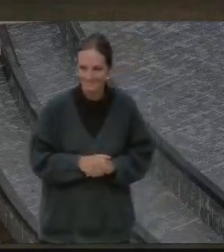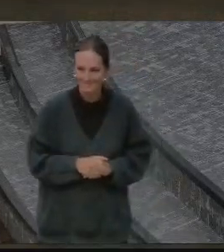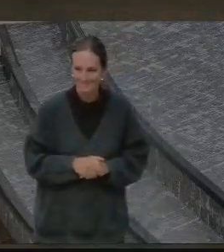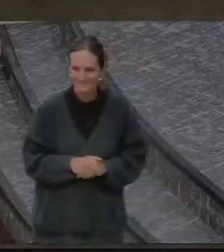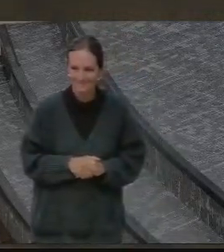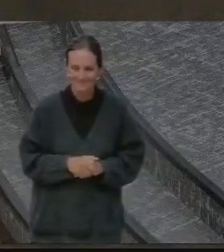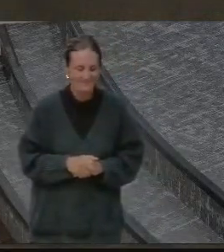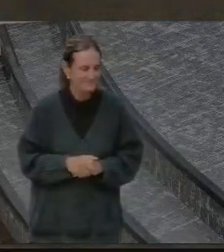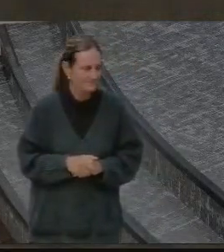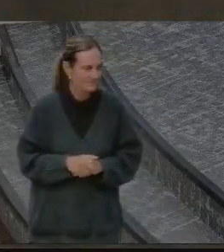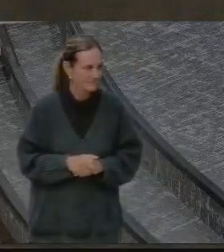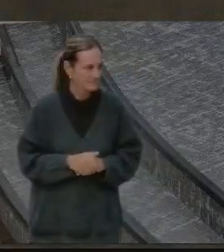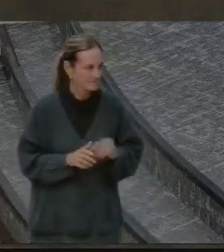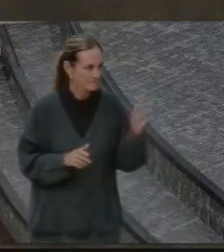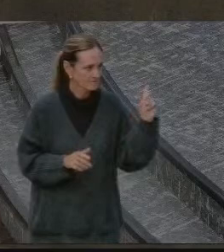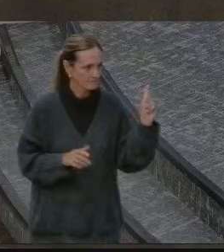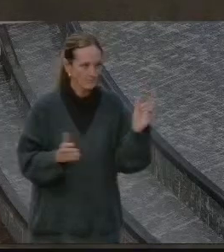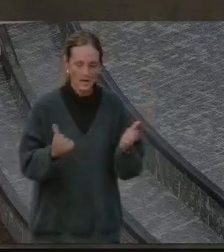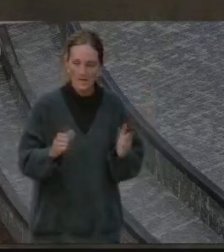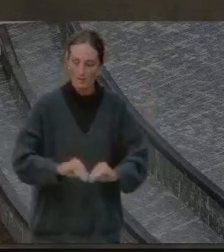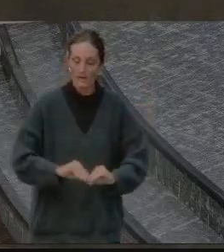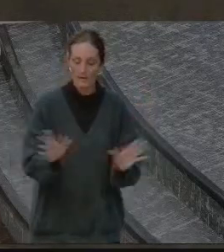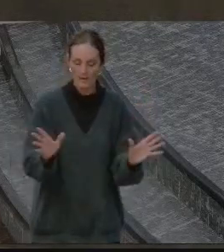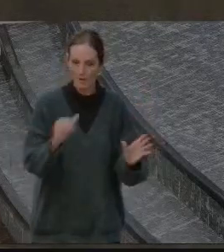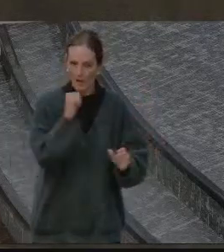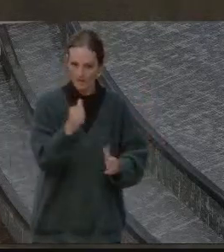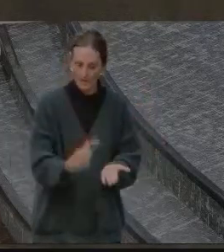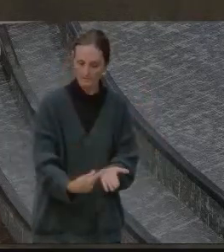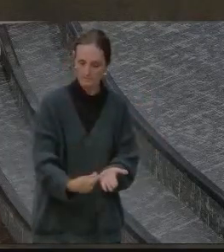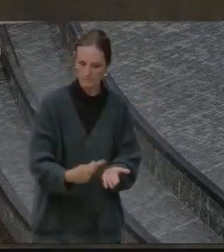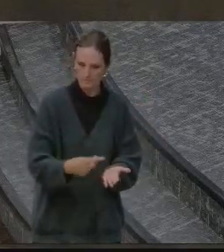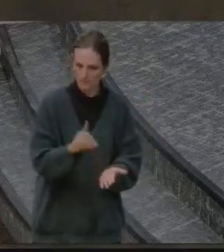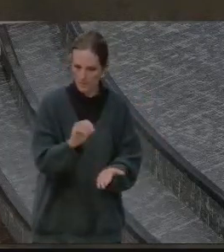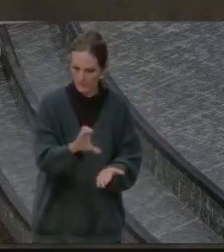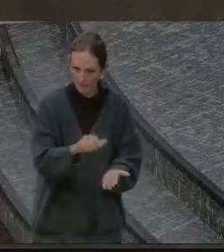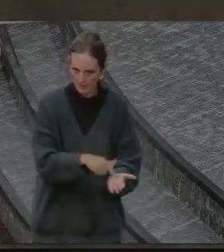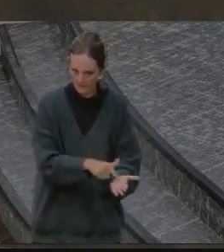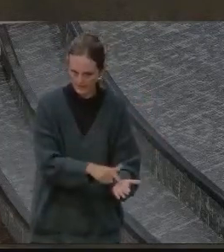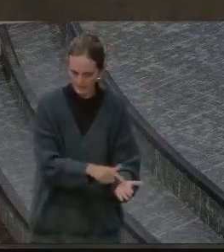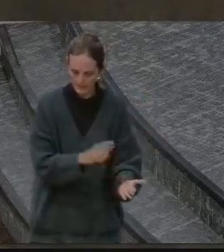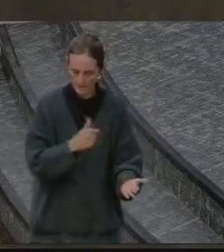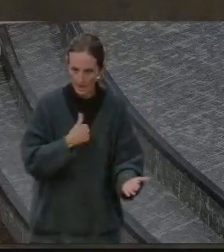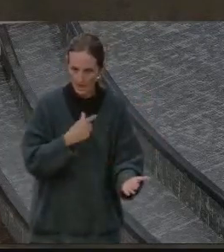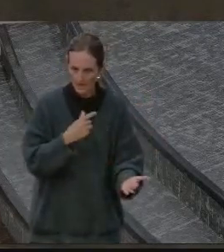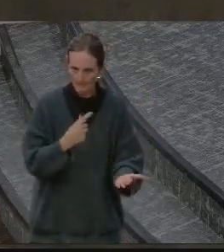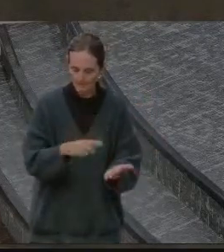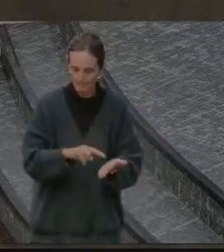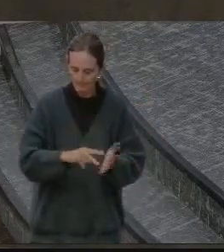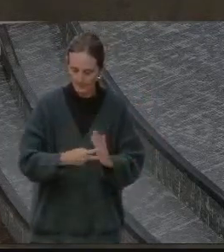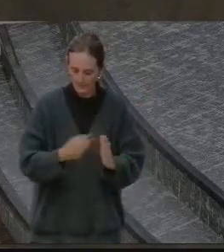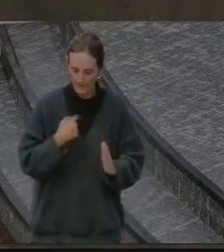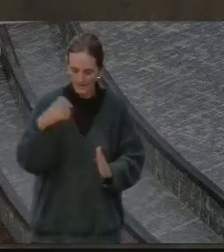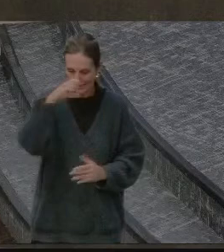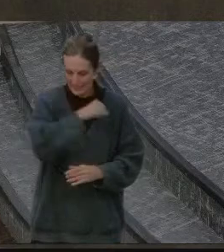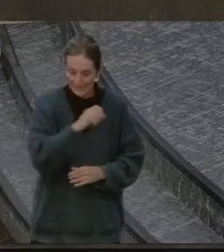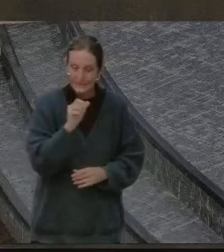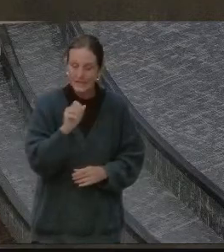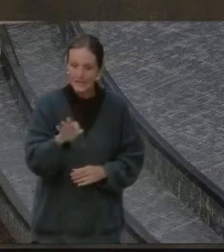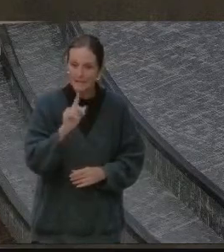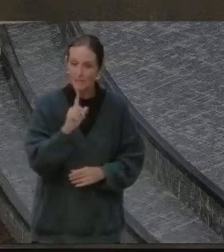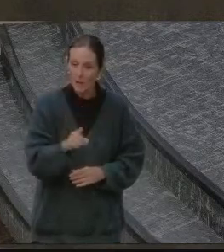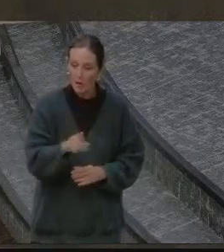And I want to clarify, I'm not necessarily speaking about documents, but I guess if there are